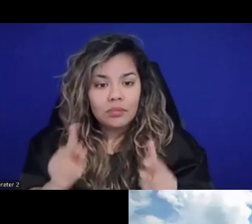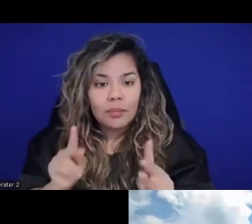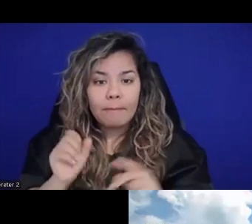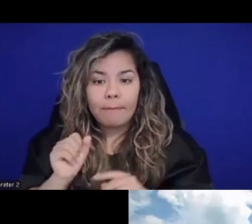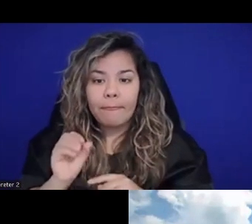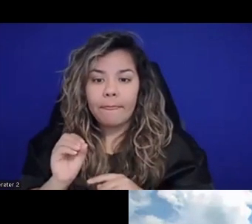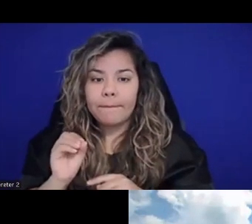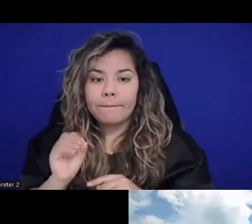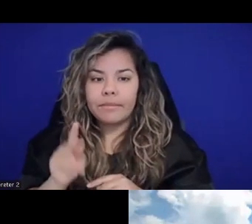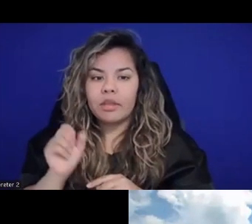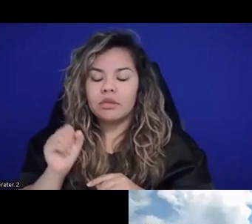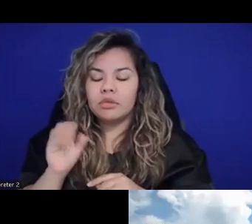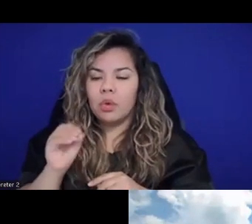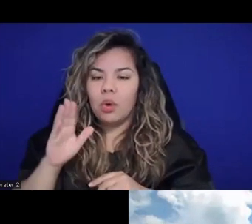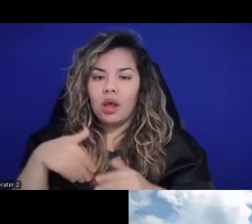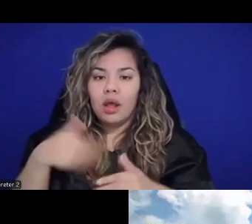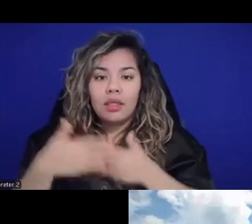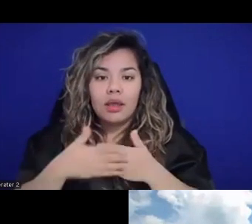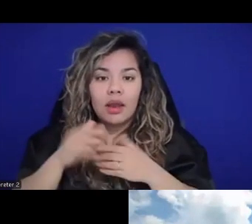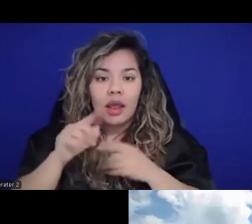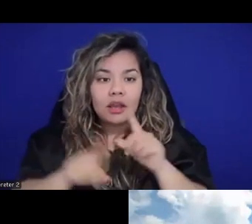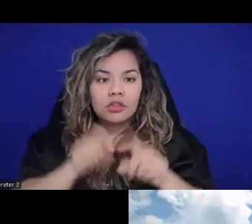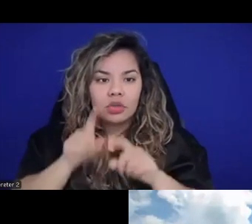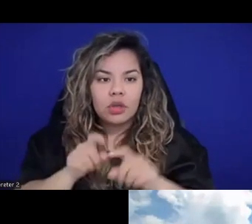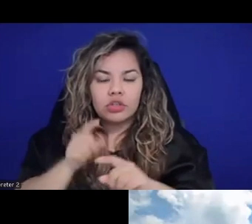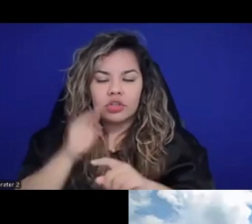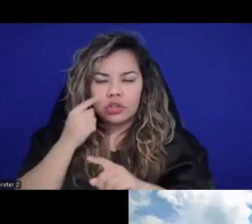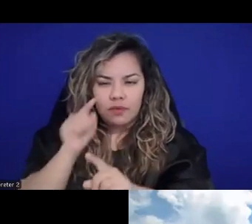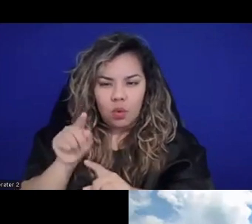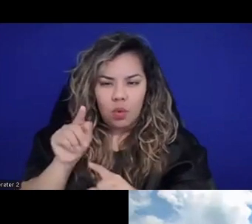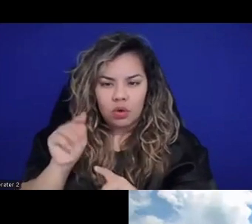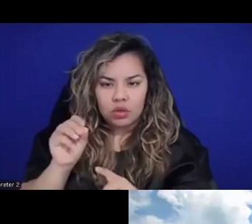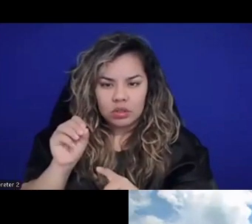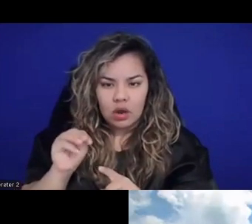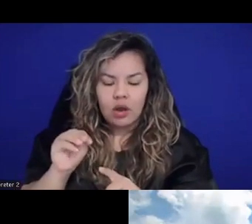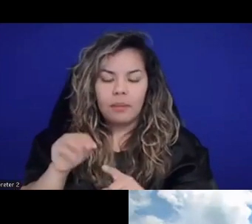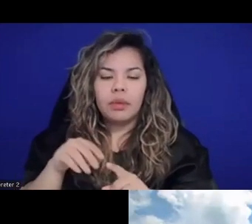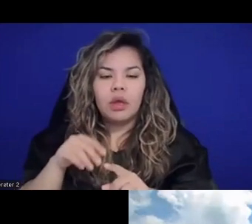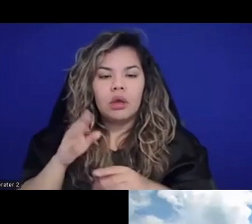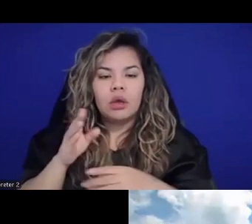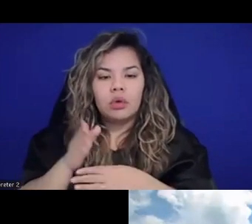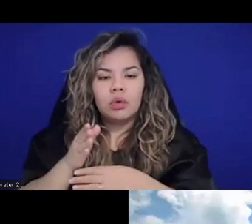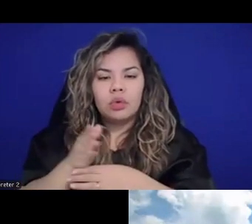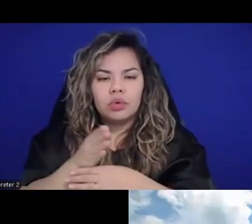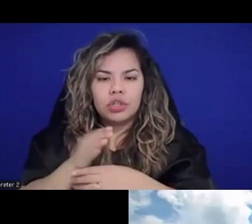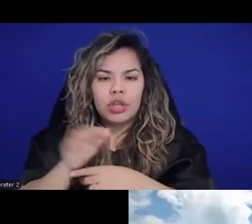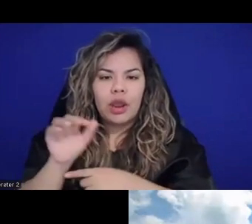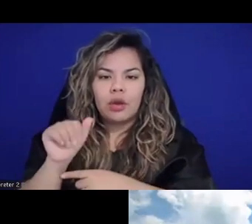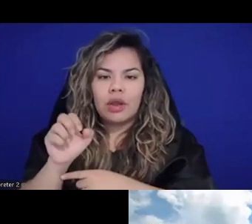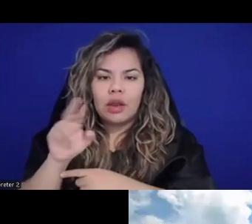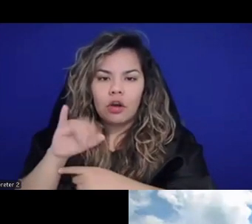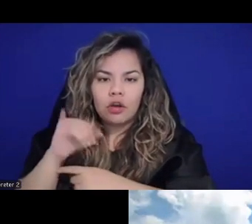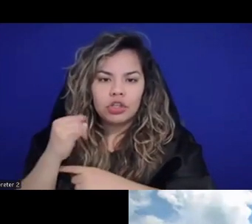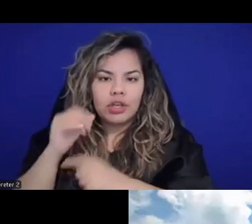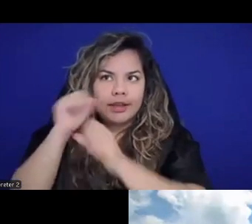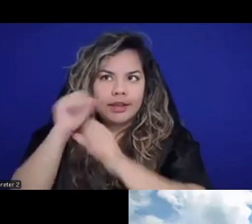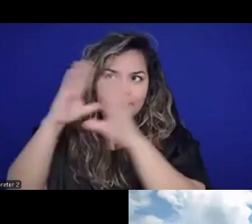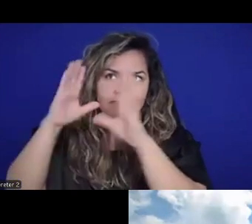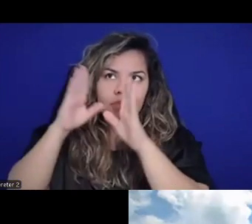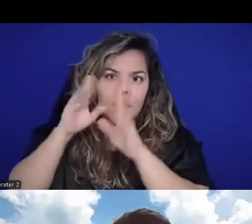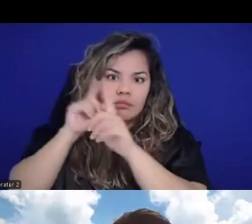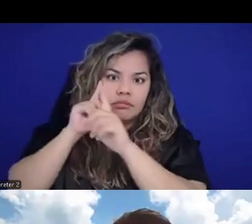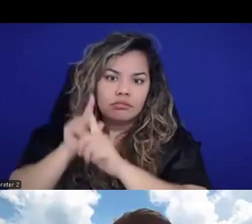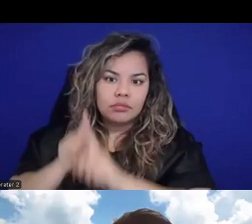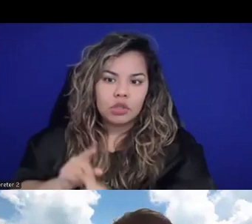of questions are for Tom, who shared AERJ scope. So I'm going to kind of